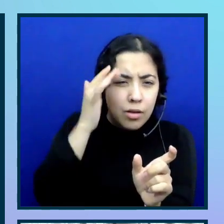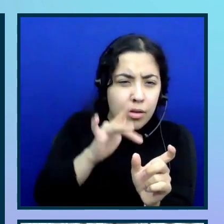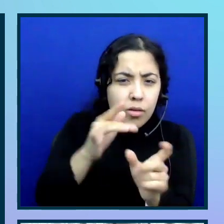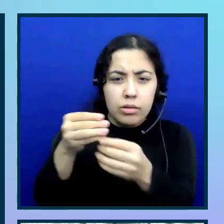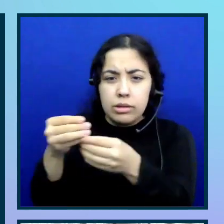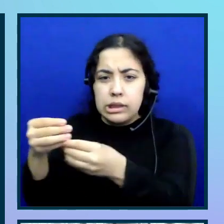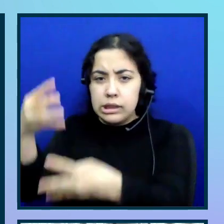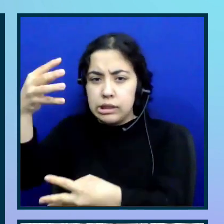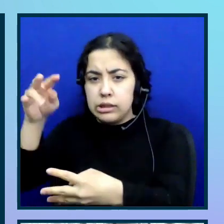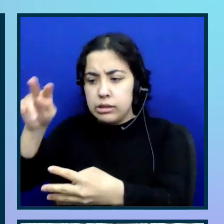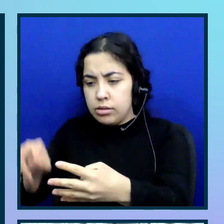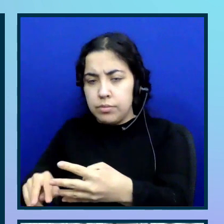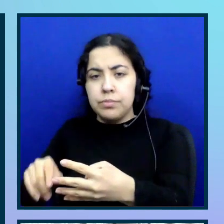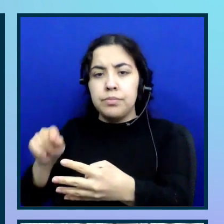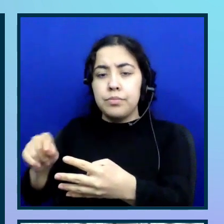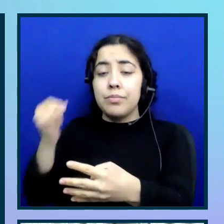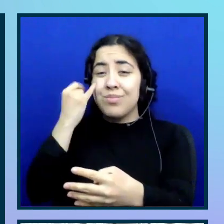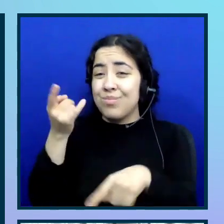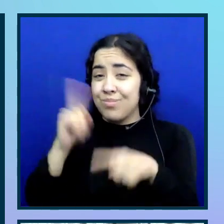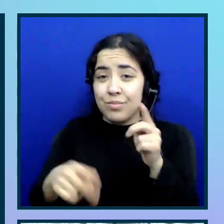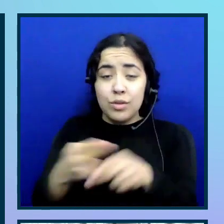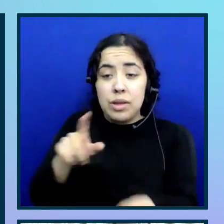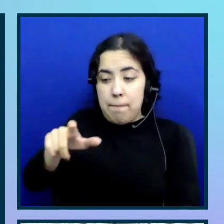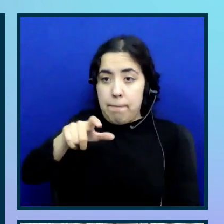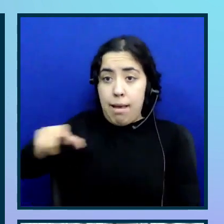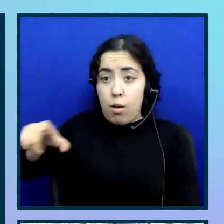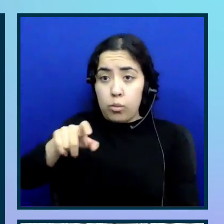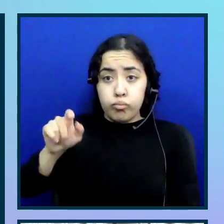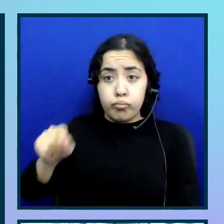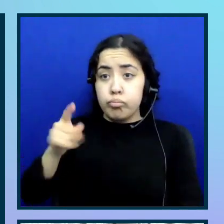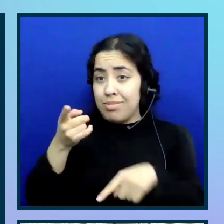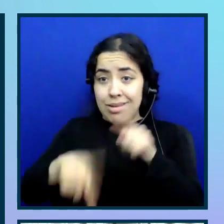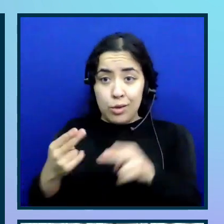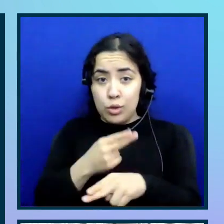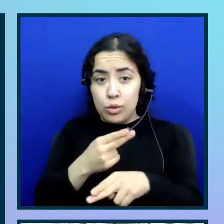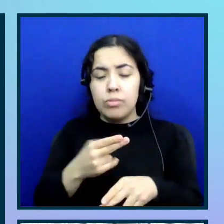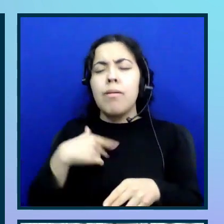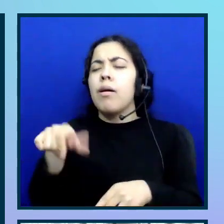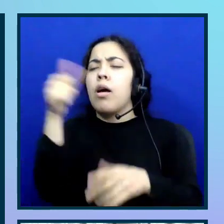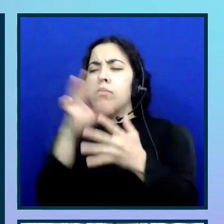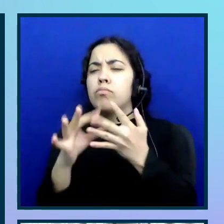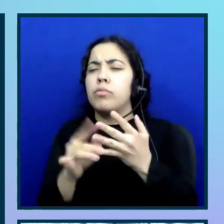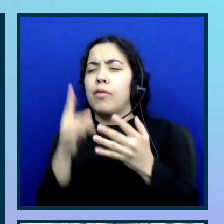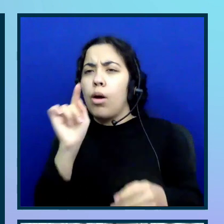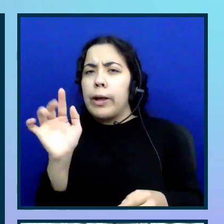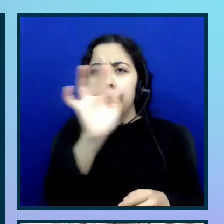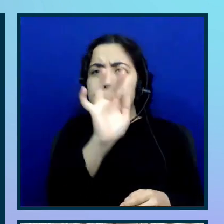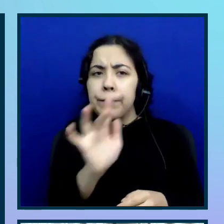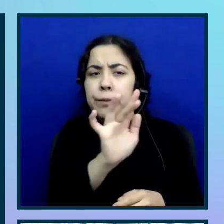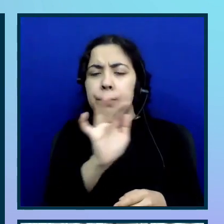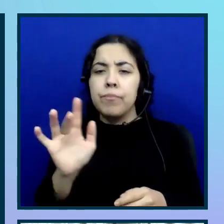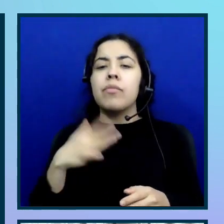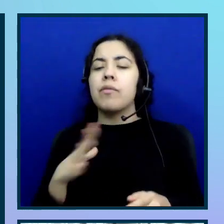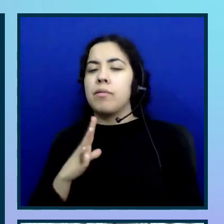card. If you're unable to use a mouse, we do have an alternate way of selecting those elements. So I'm going to go ahead,